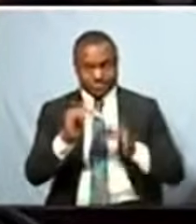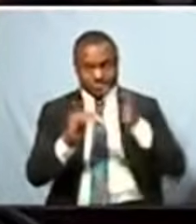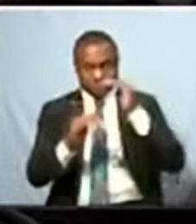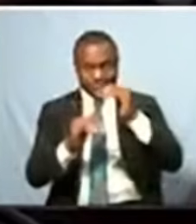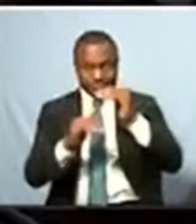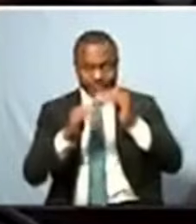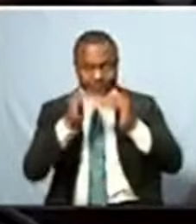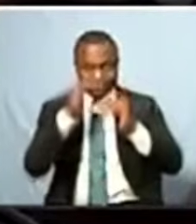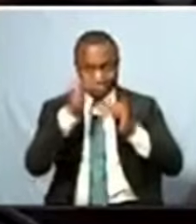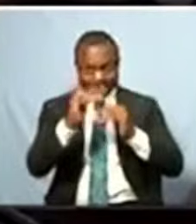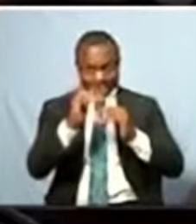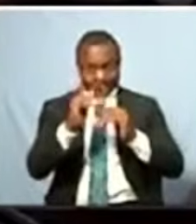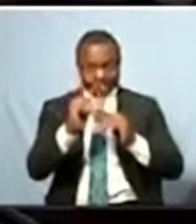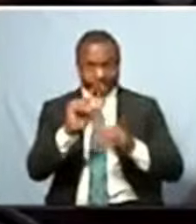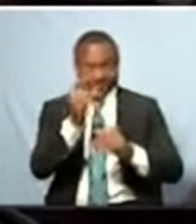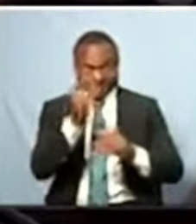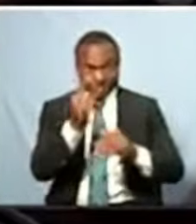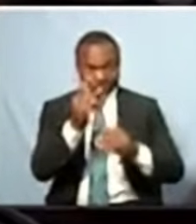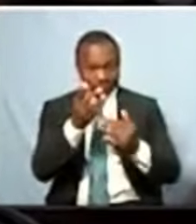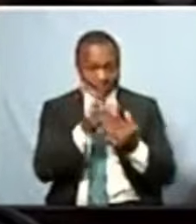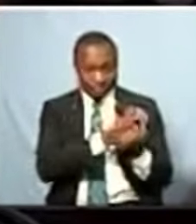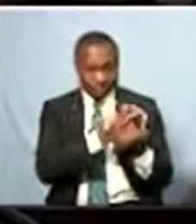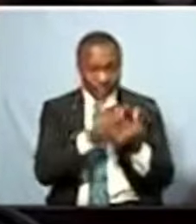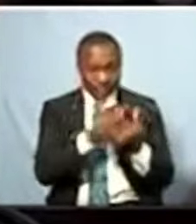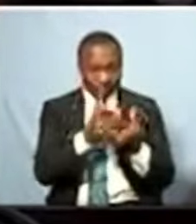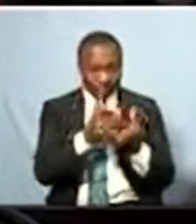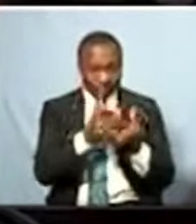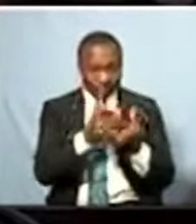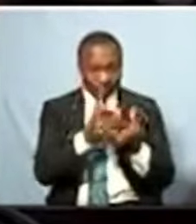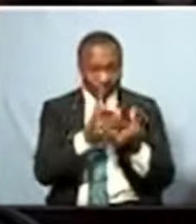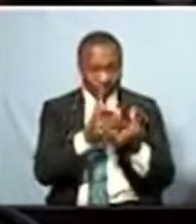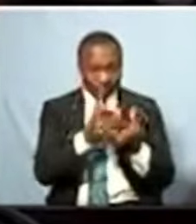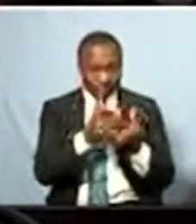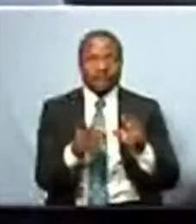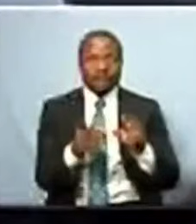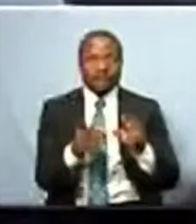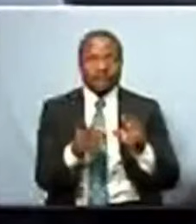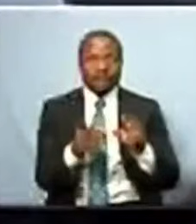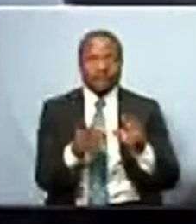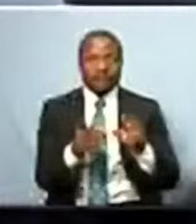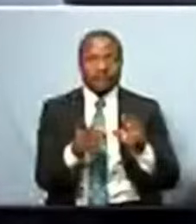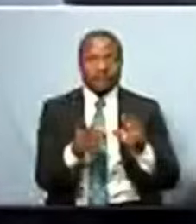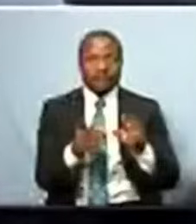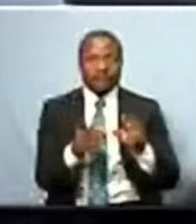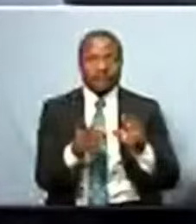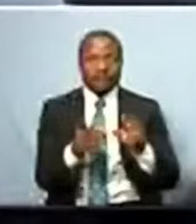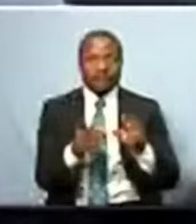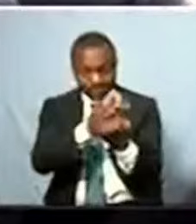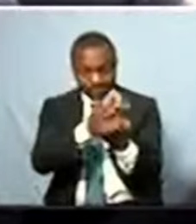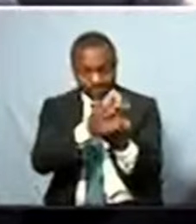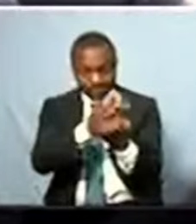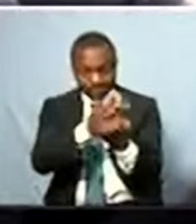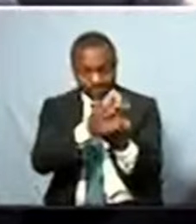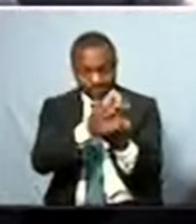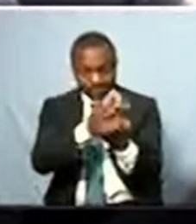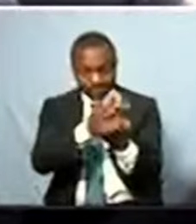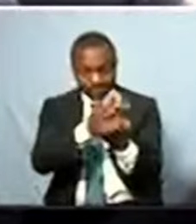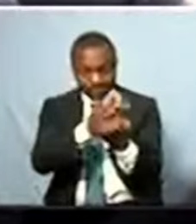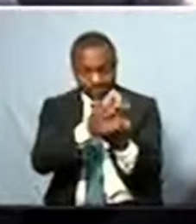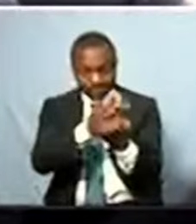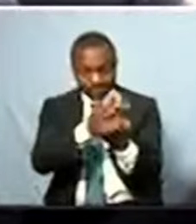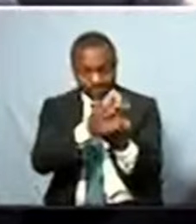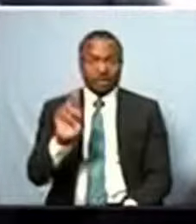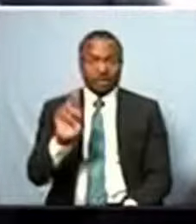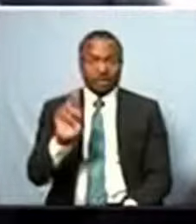There is delimitation of constituencies, there is delimitation of wards, there is delimitation of